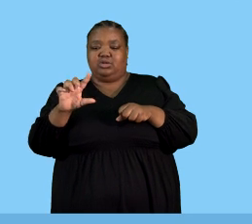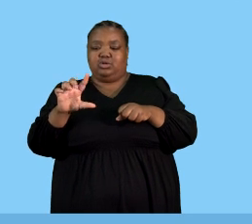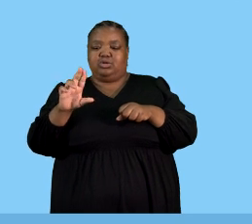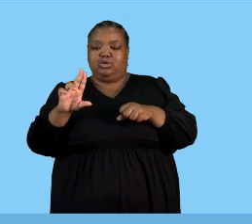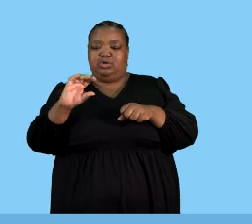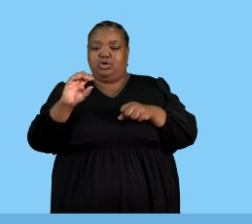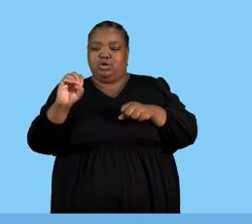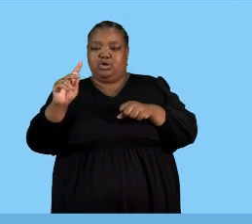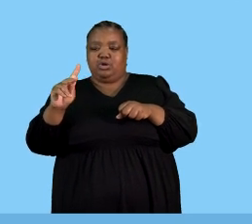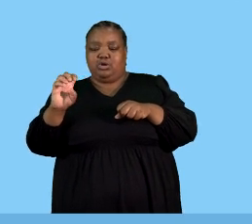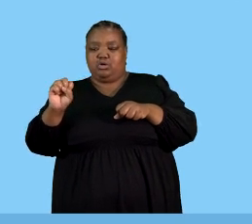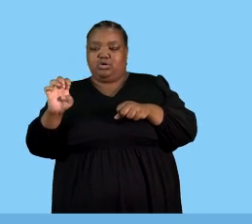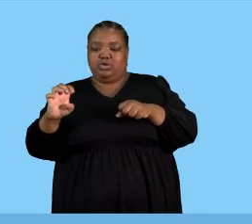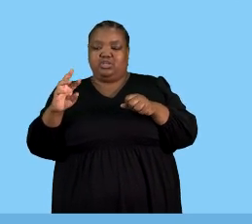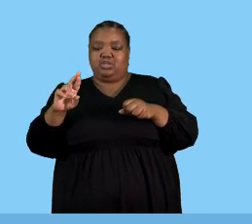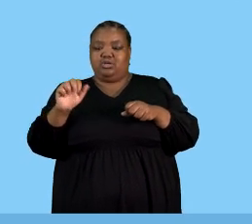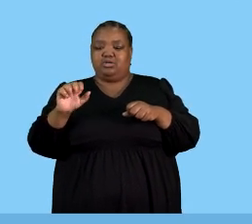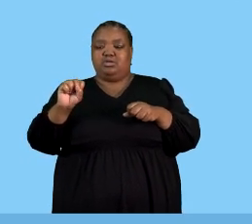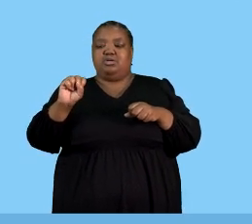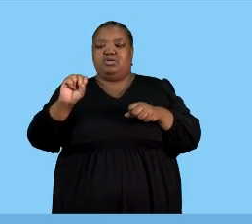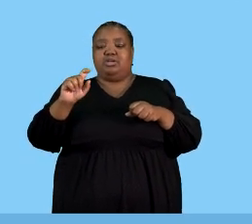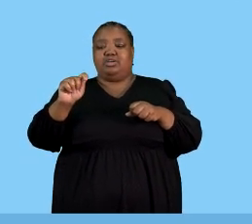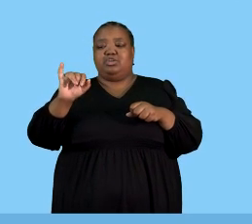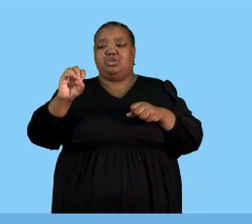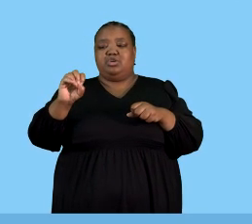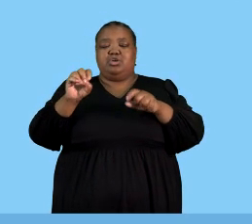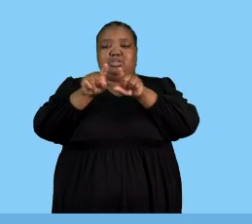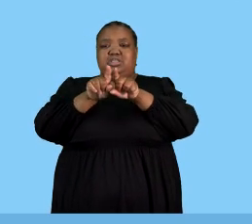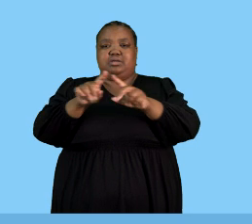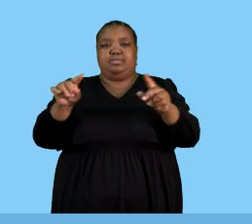therefore they will have 2 different ratios.